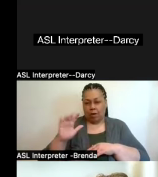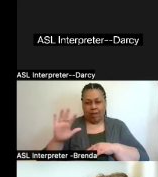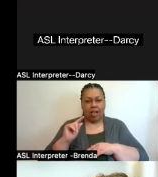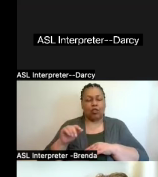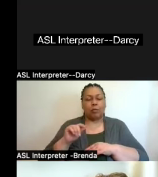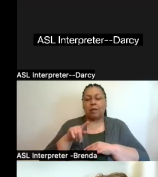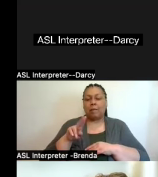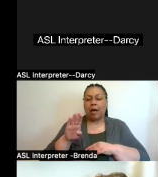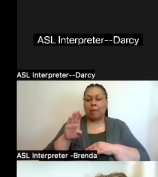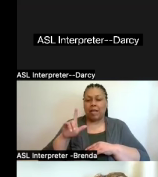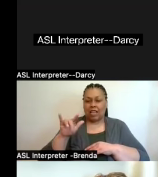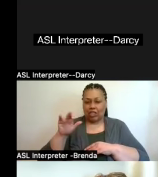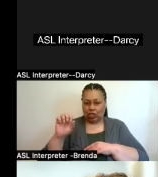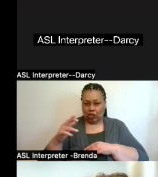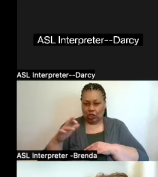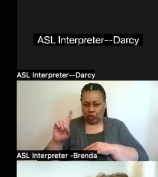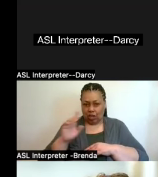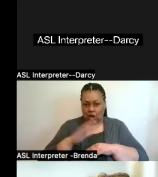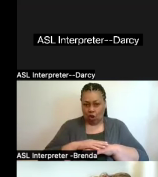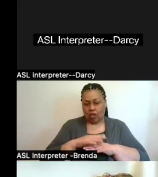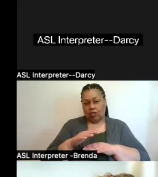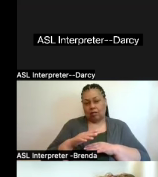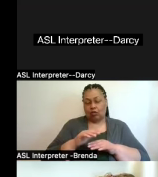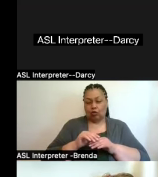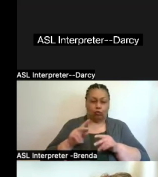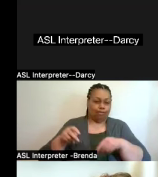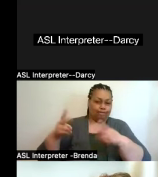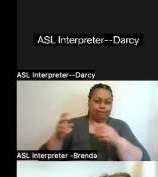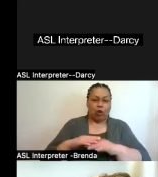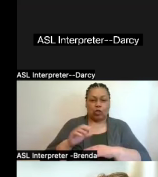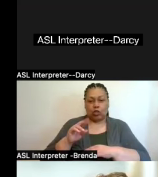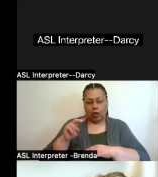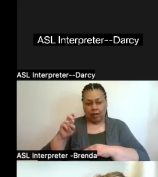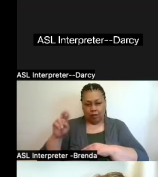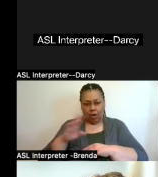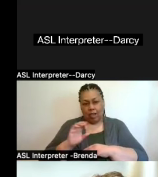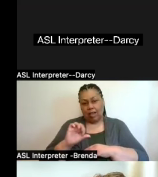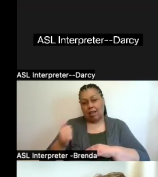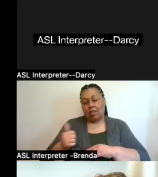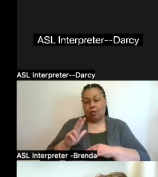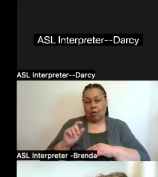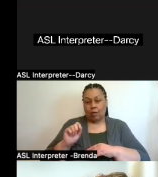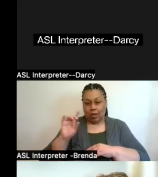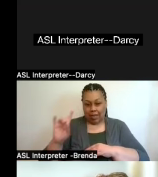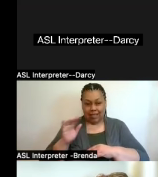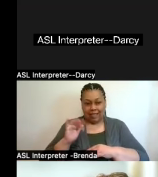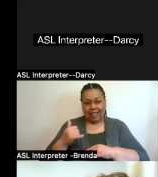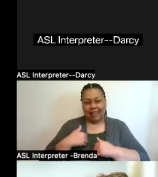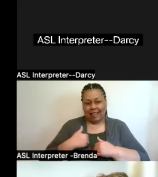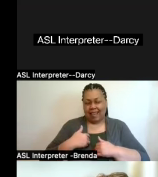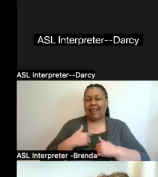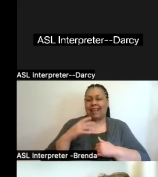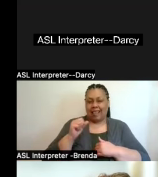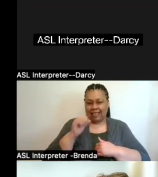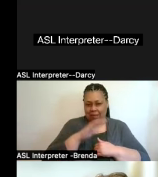on the servers. And then there were an additional 8 magnitude 3 to 3.5 earthquakes that had magnitude estimates that